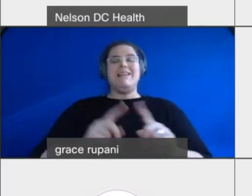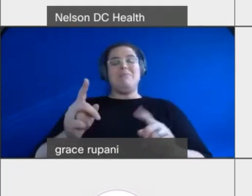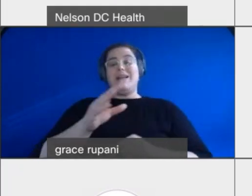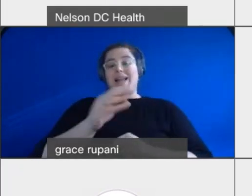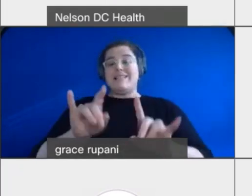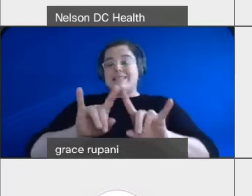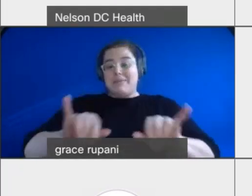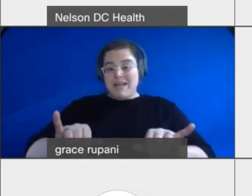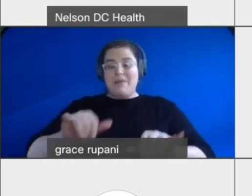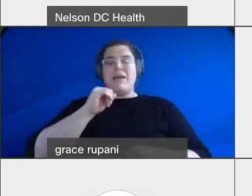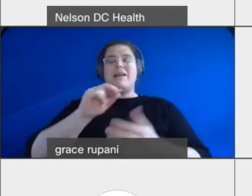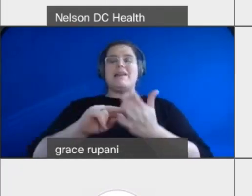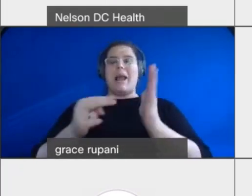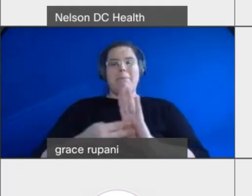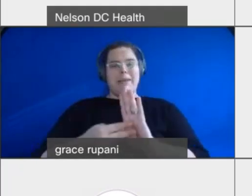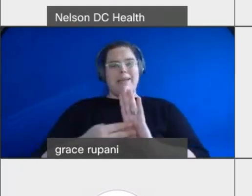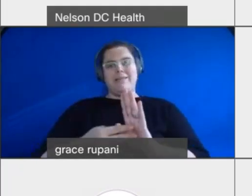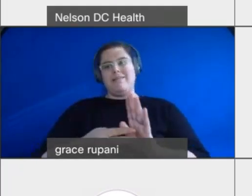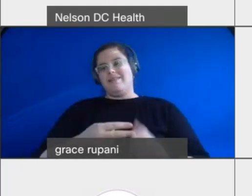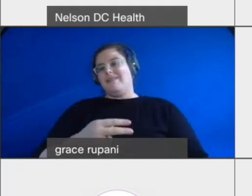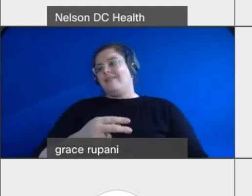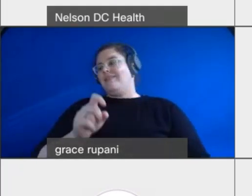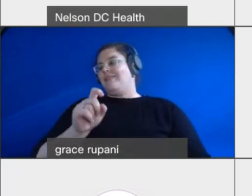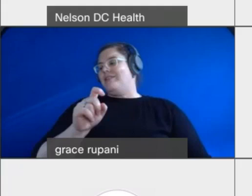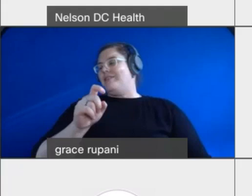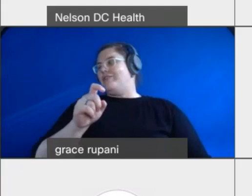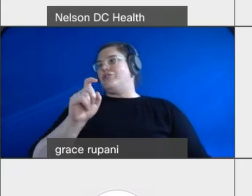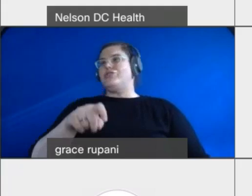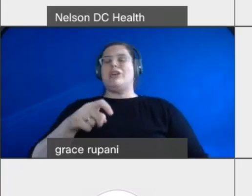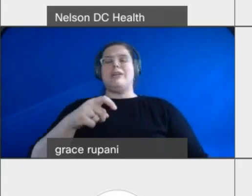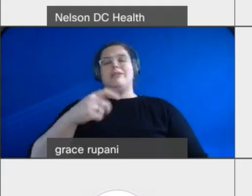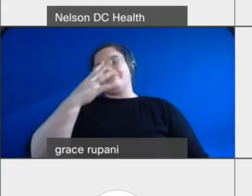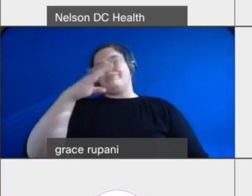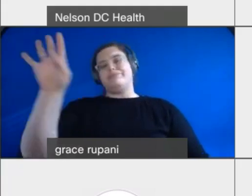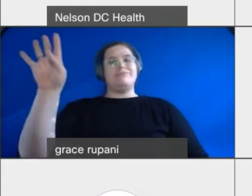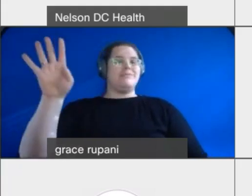not do your due diligence at not following just normal